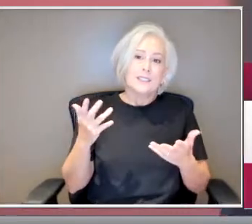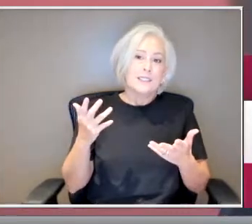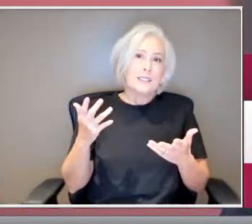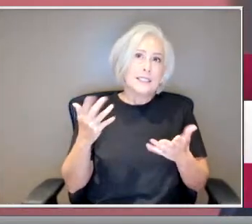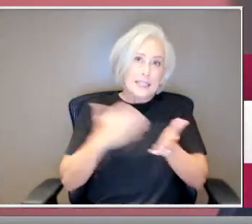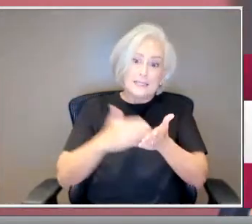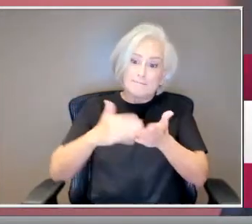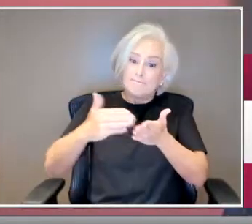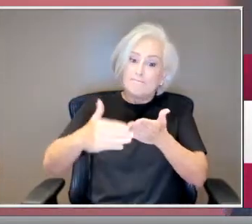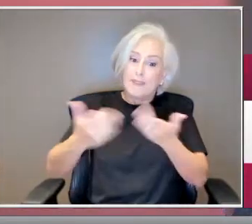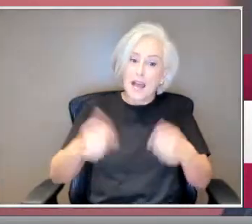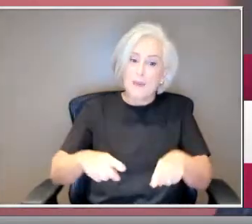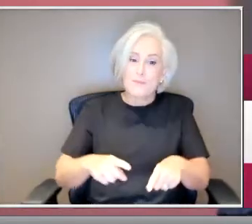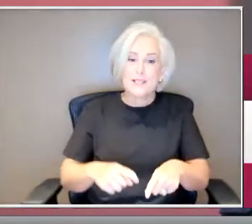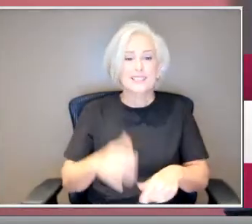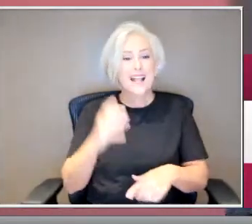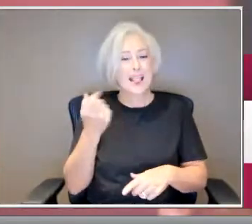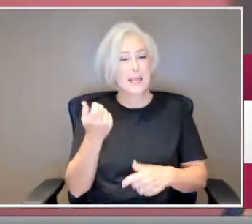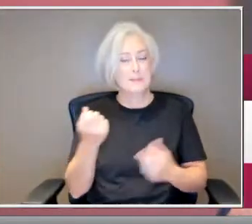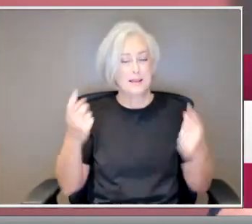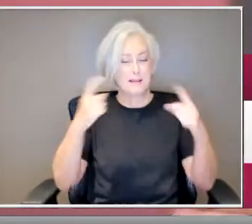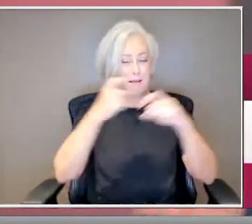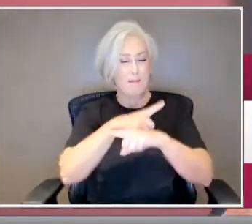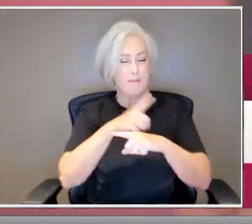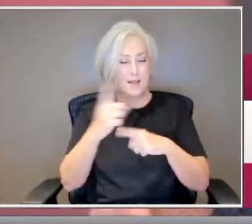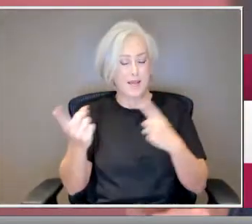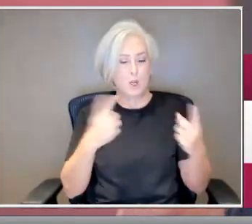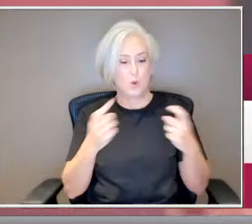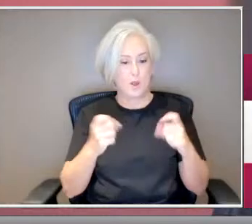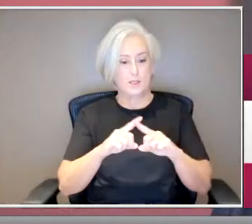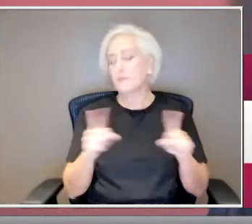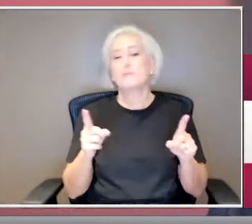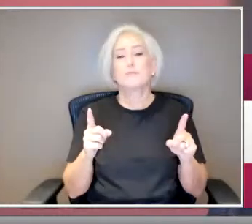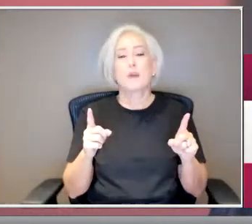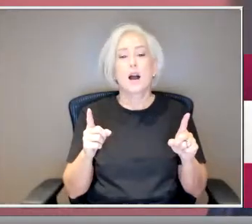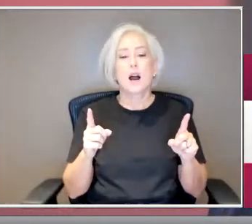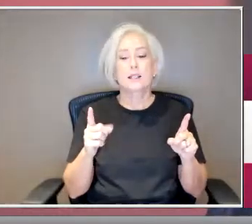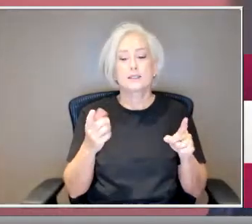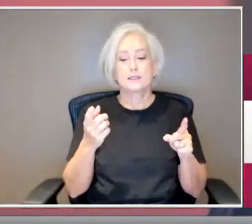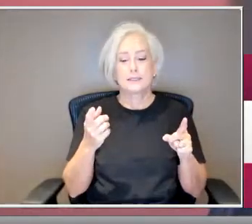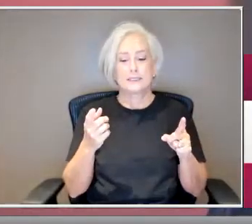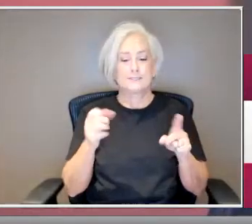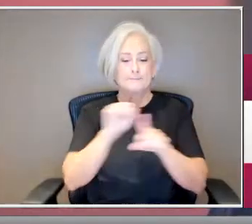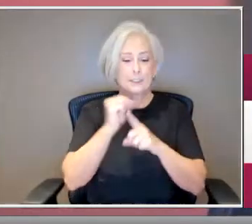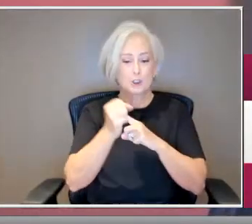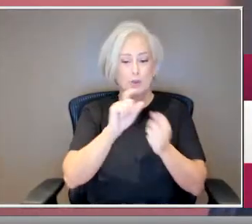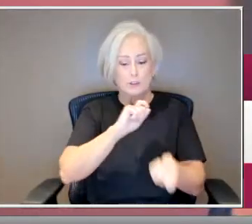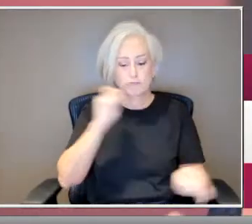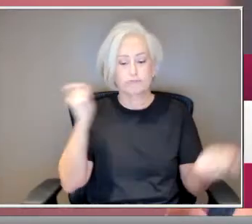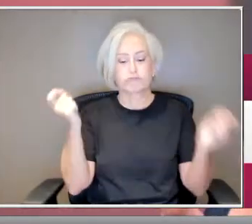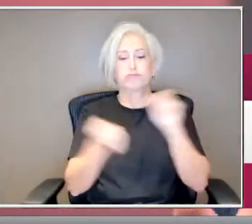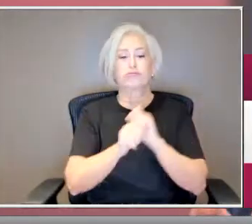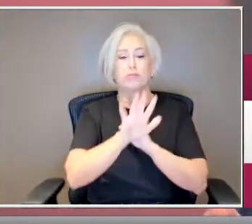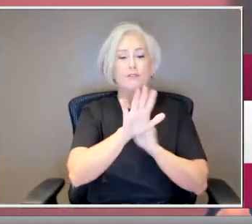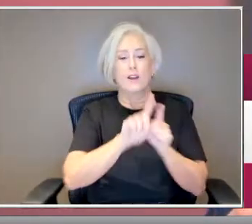of a complicated question to get into, but the landscape has somewhat changed over the last sort of 5 to 7 years.